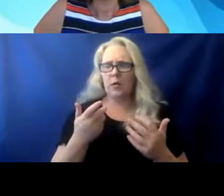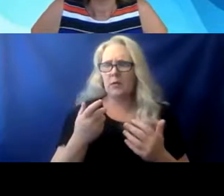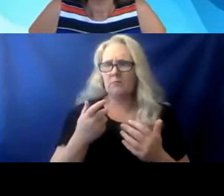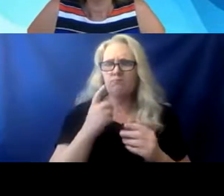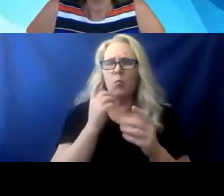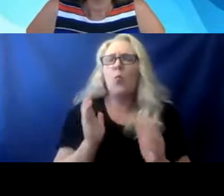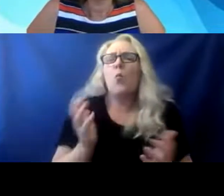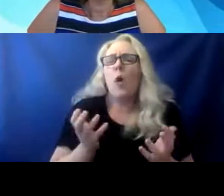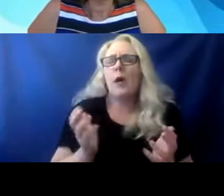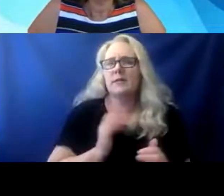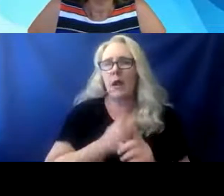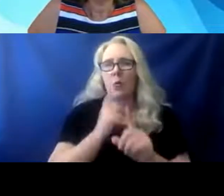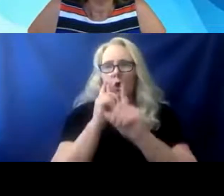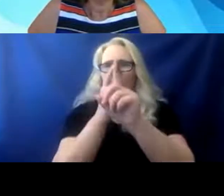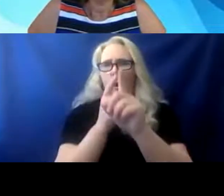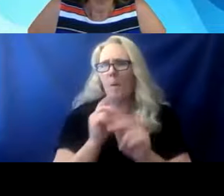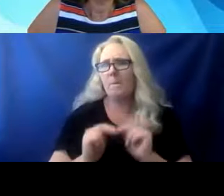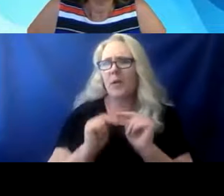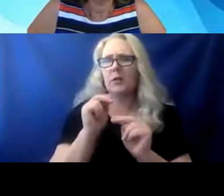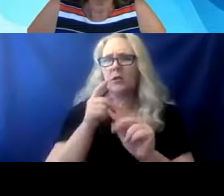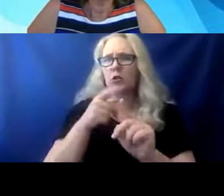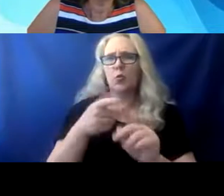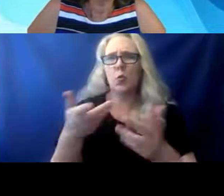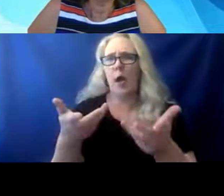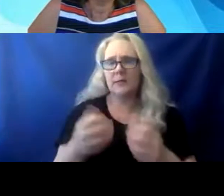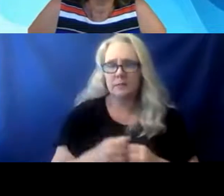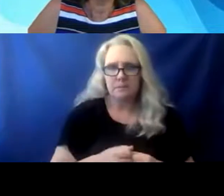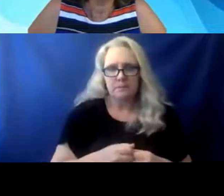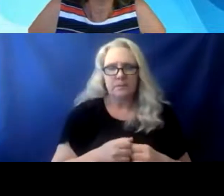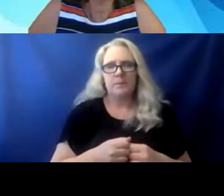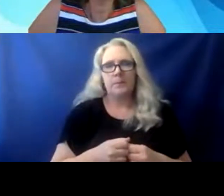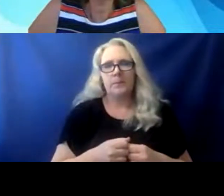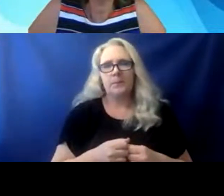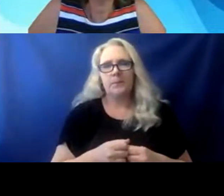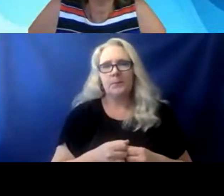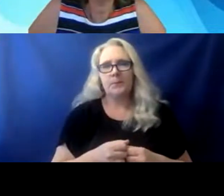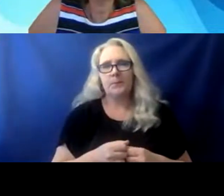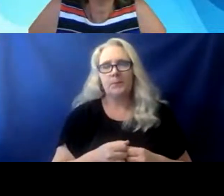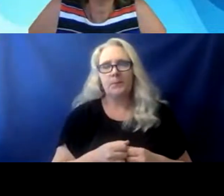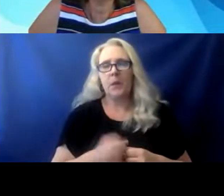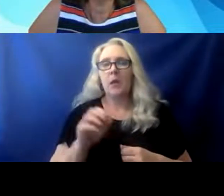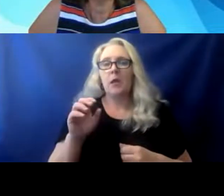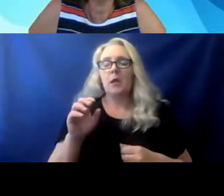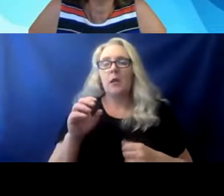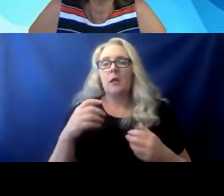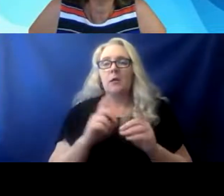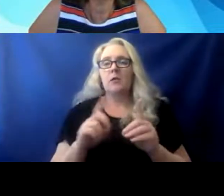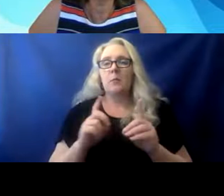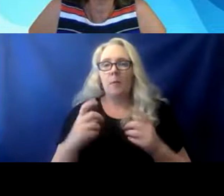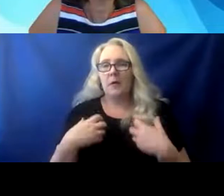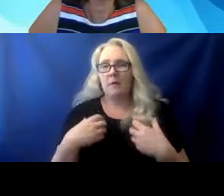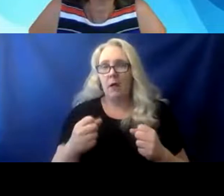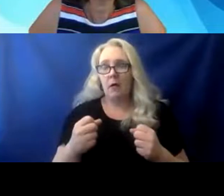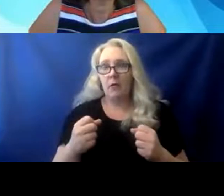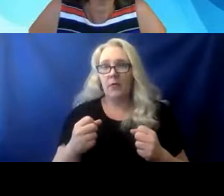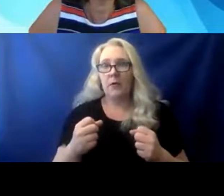almost, Susan probably is aware, the same thing is happening with Alzheimer's. Department of Public Health just convened all the departments who have a piece of the Alzheimer's puzzle